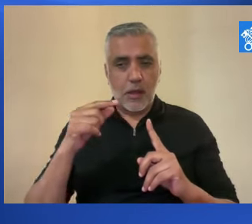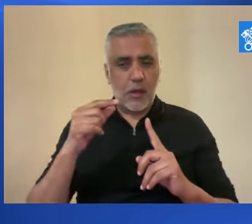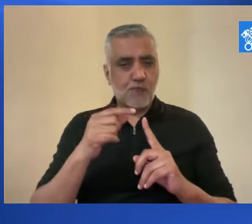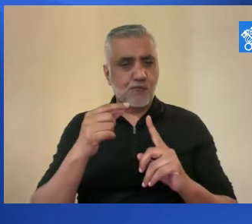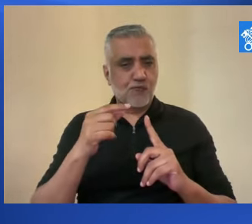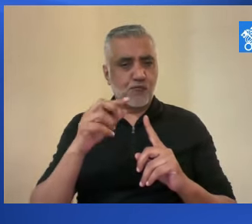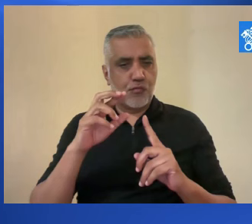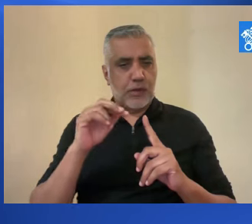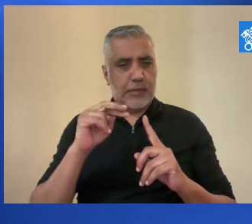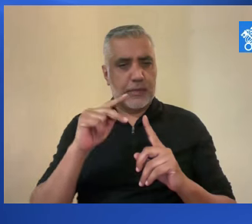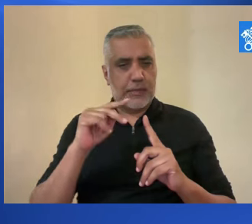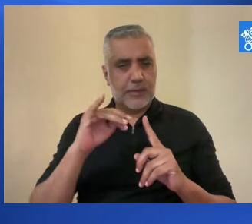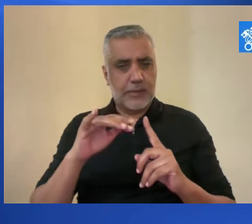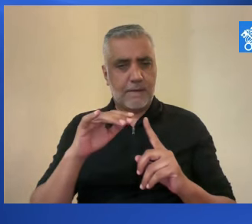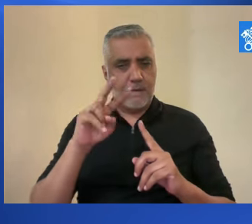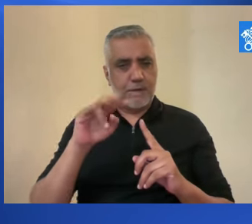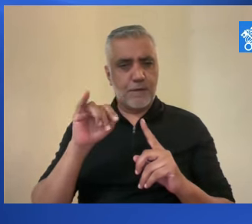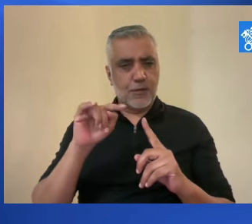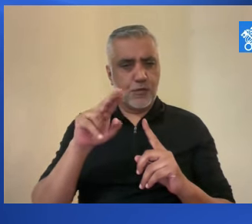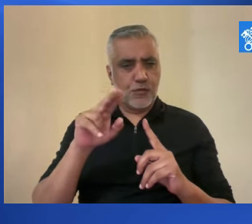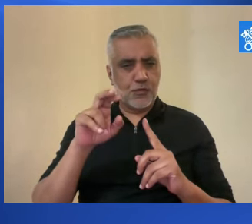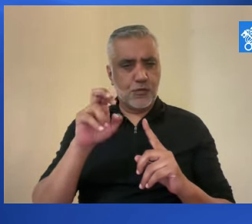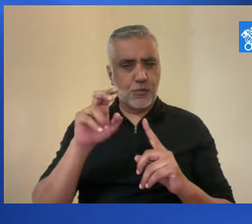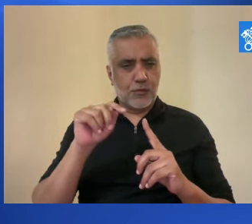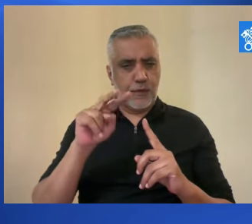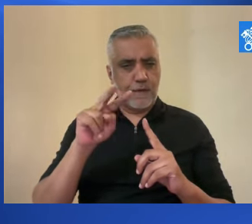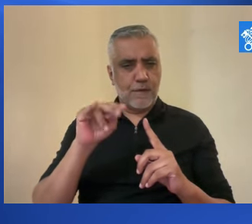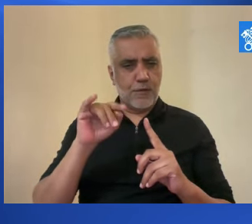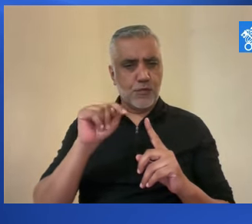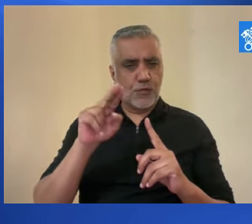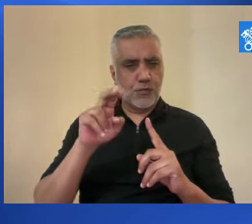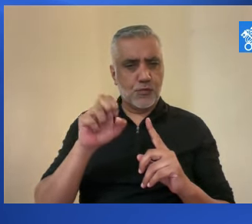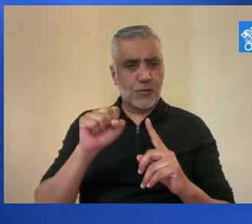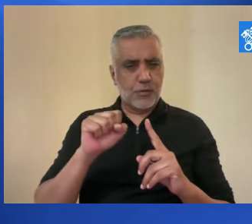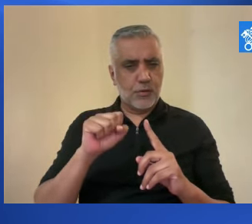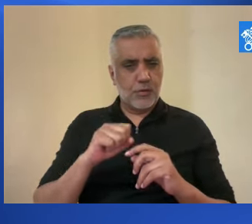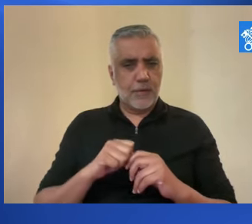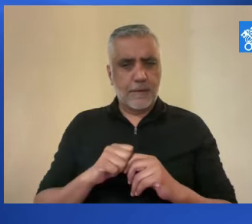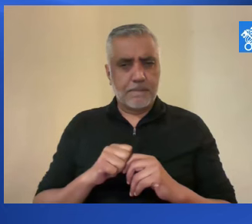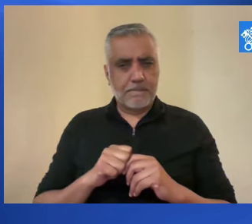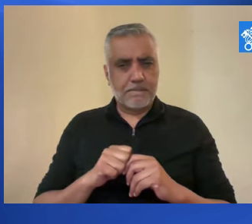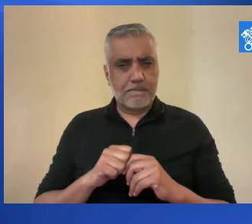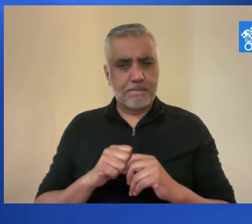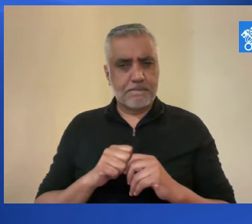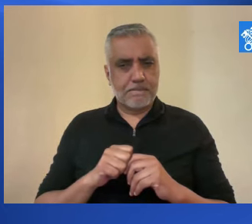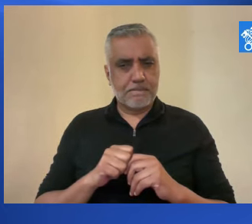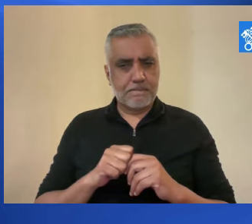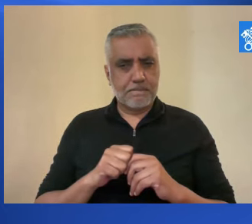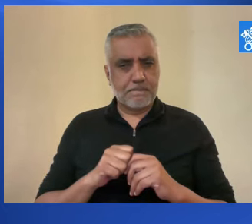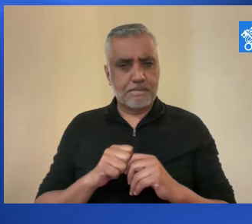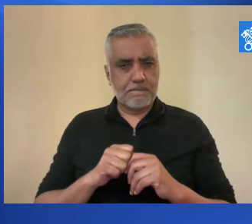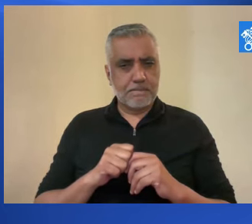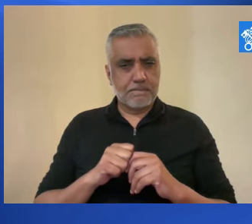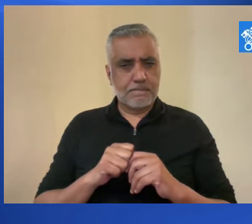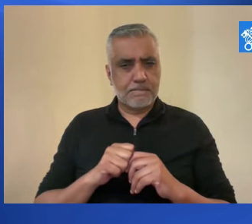virtue. La piccolezza che ci dà l'umiltà, e anche pensiamo a Maria, e la sua forza. This smallness